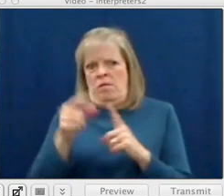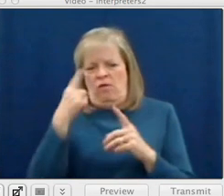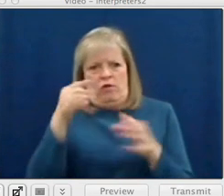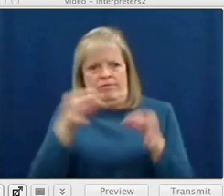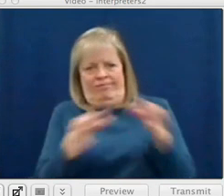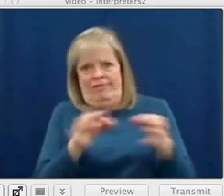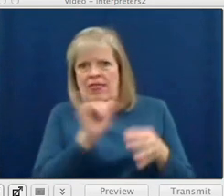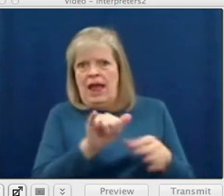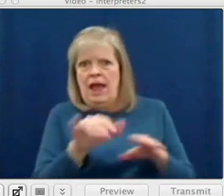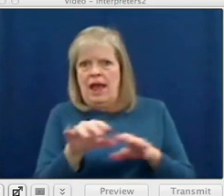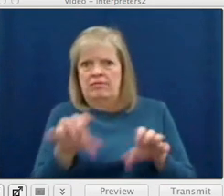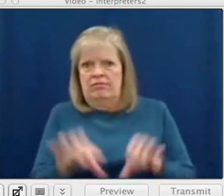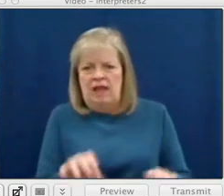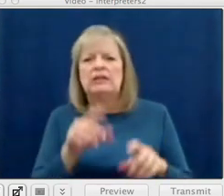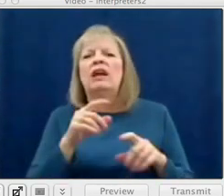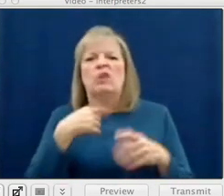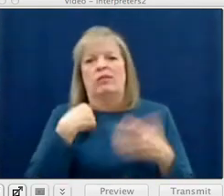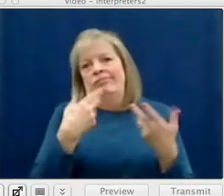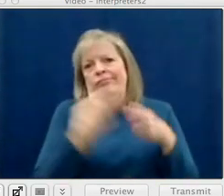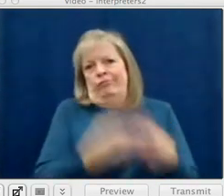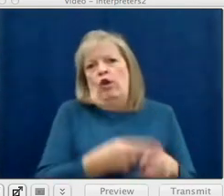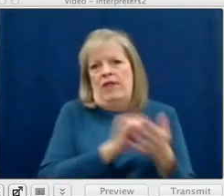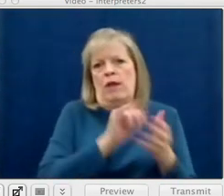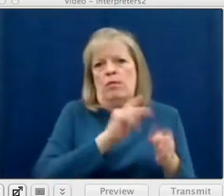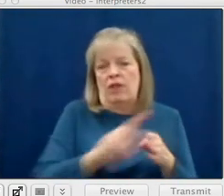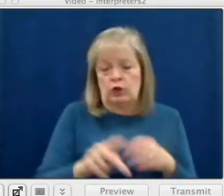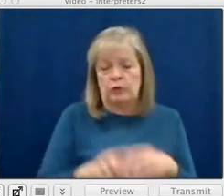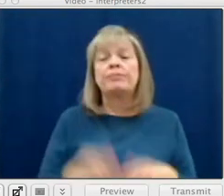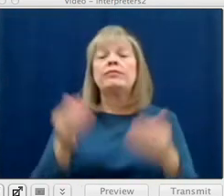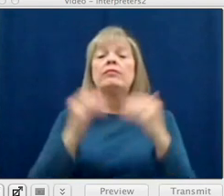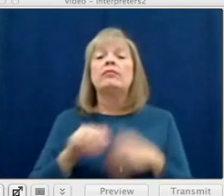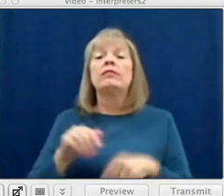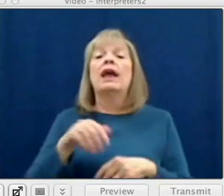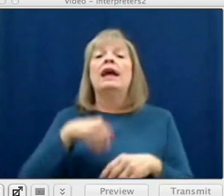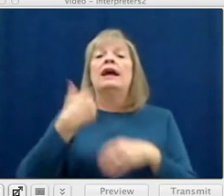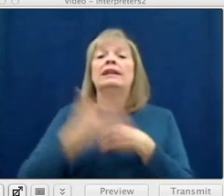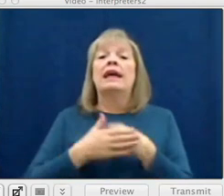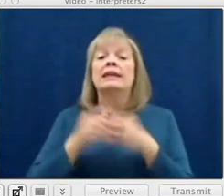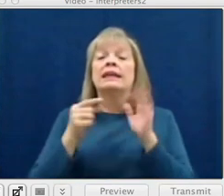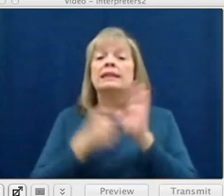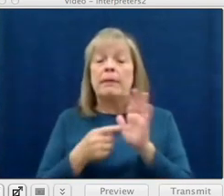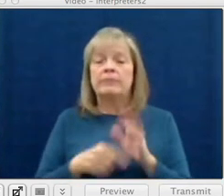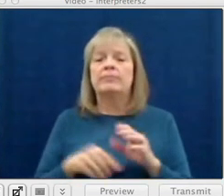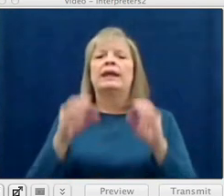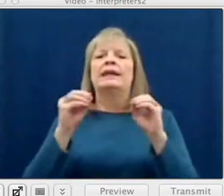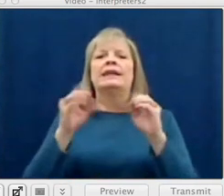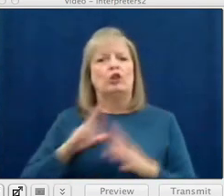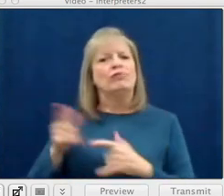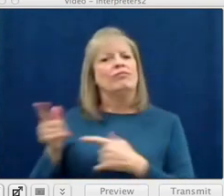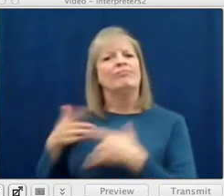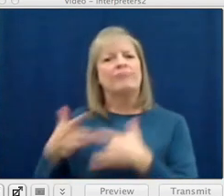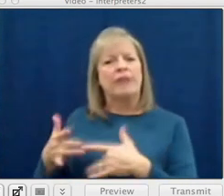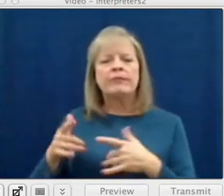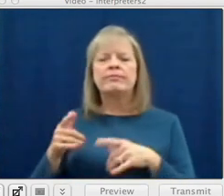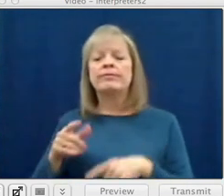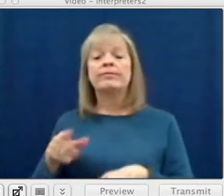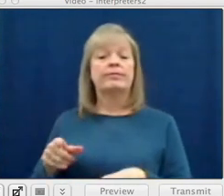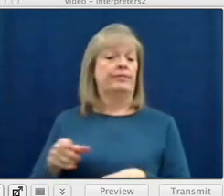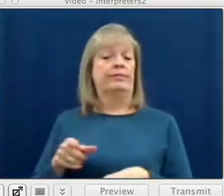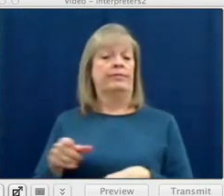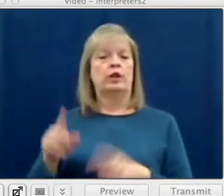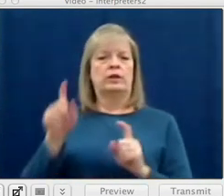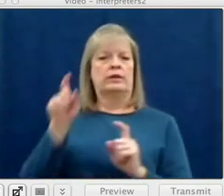And just a couple more, and then I'll open up for questions. The main demand in the next example is the teacher uses facial expressions to correct hearing